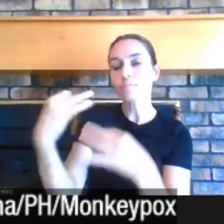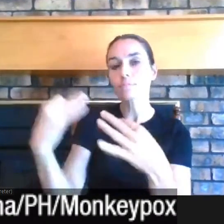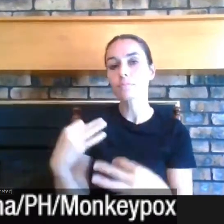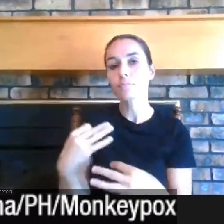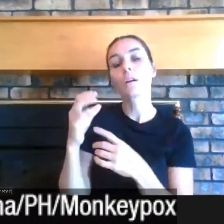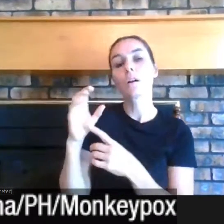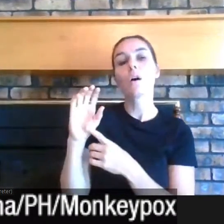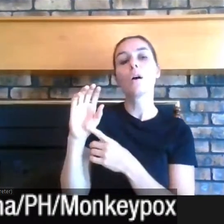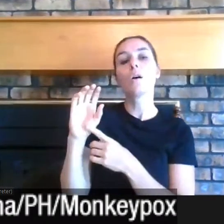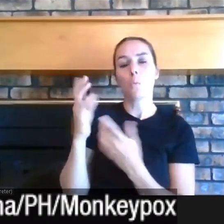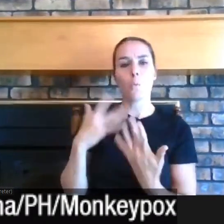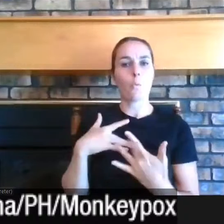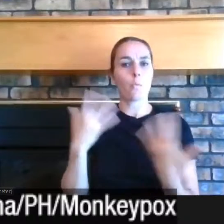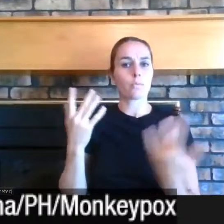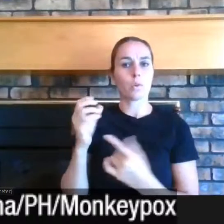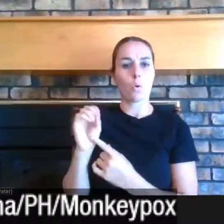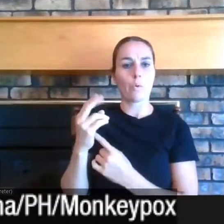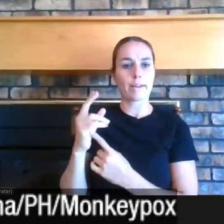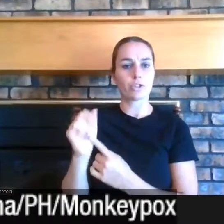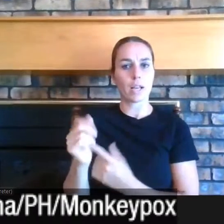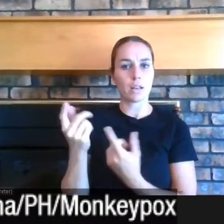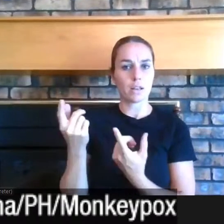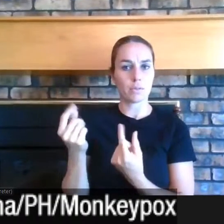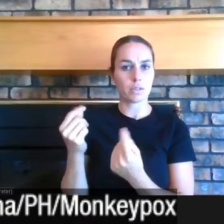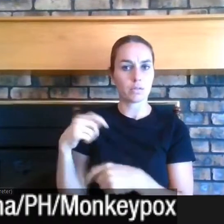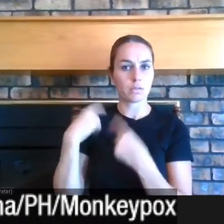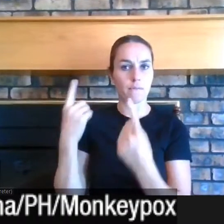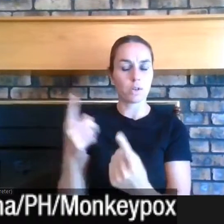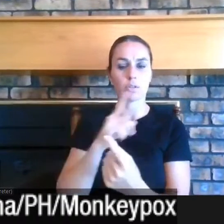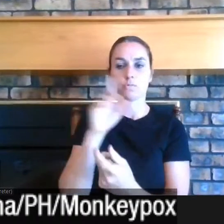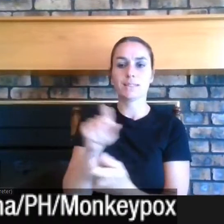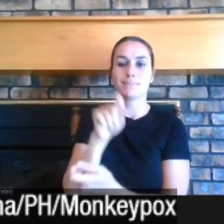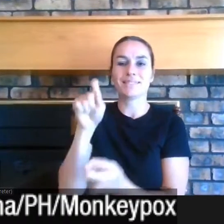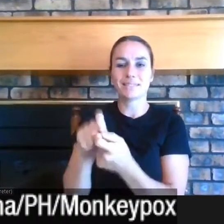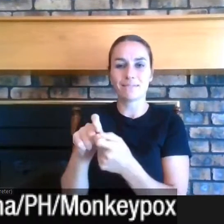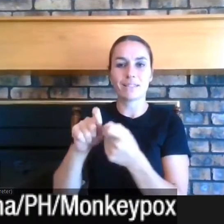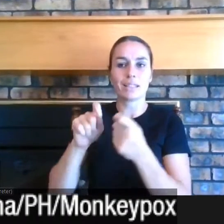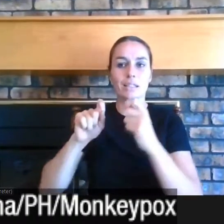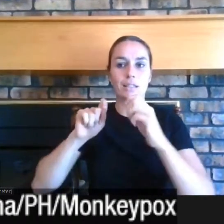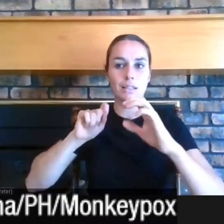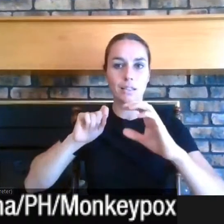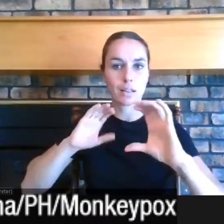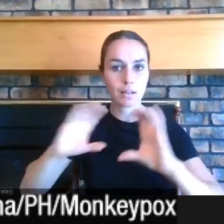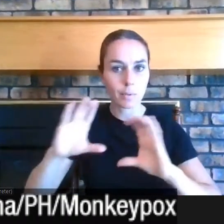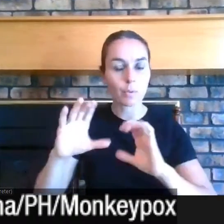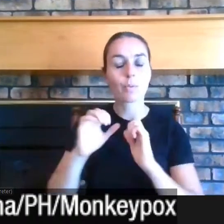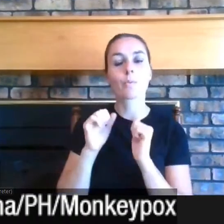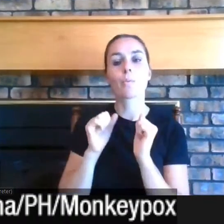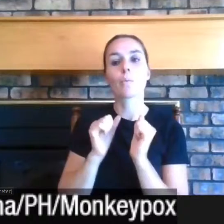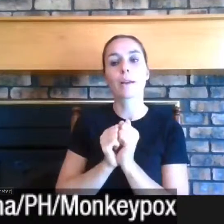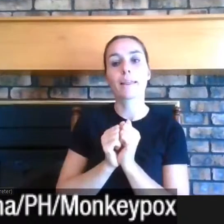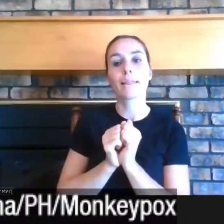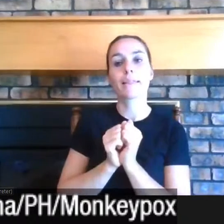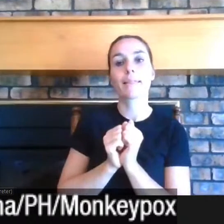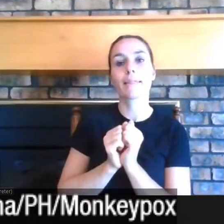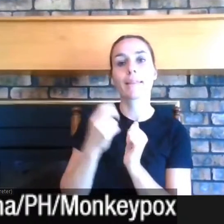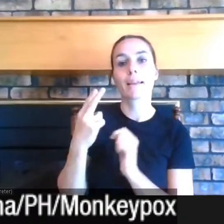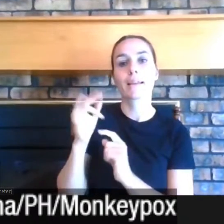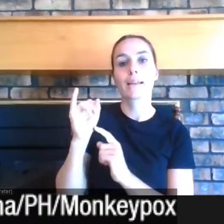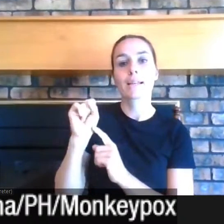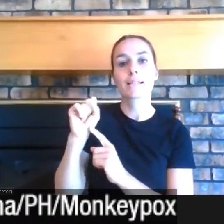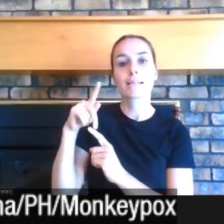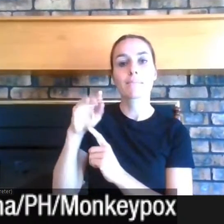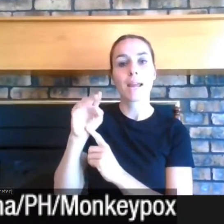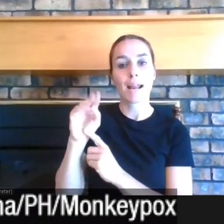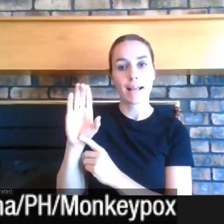has done to specifically communicate with the Hispanic LGBTQ